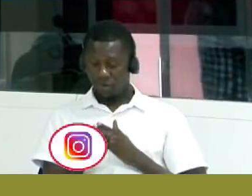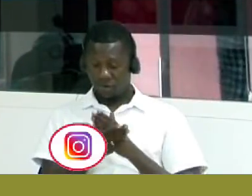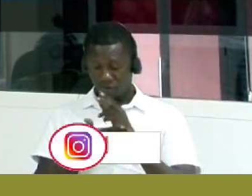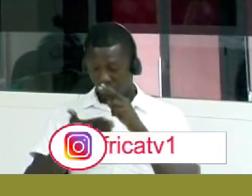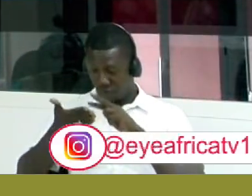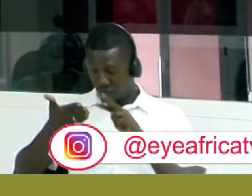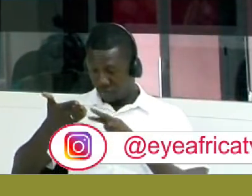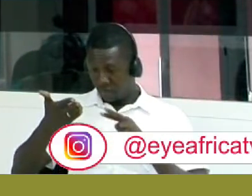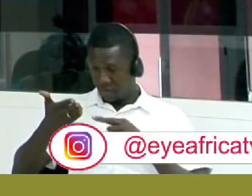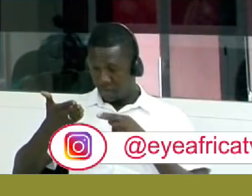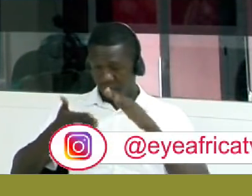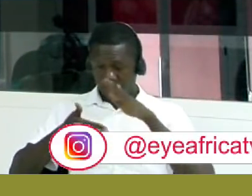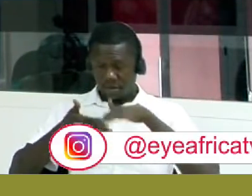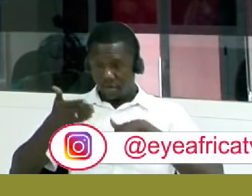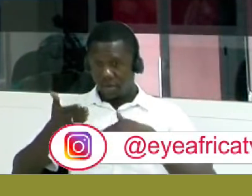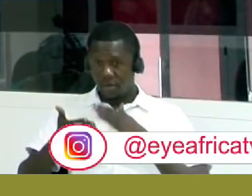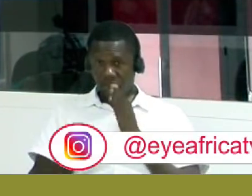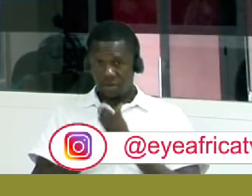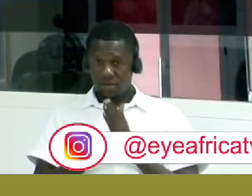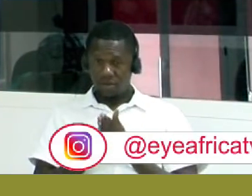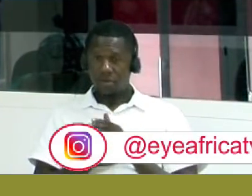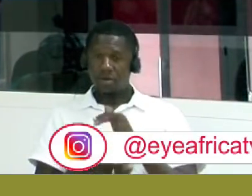Did you, sir? Yes, I have.